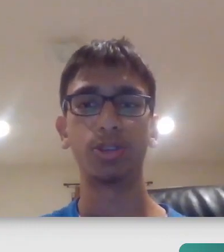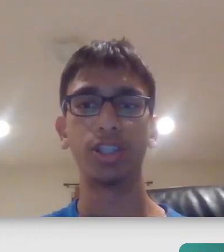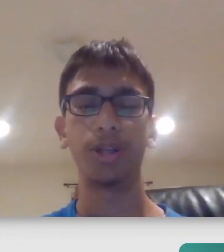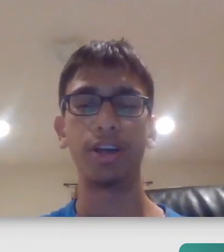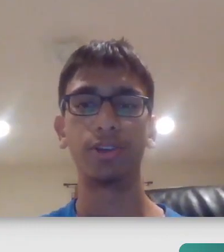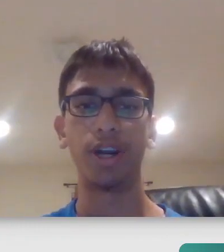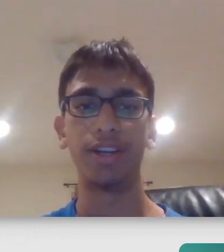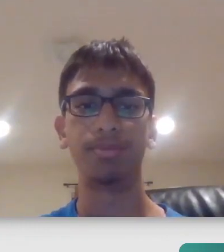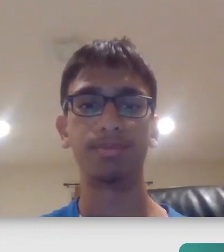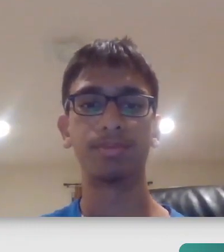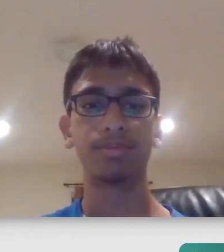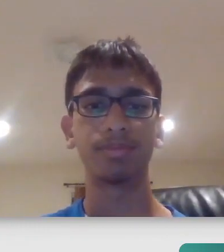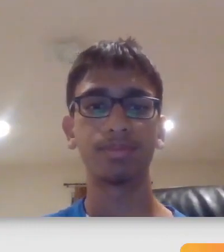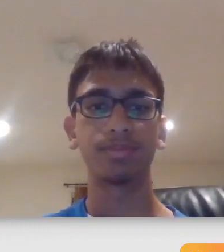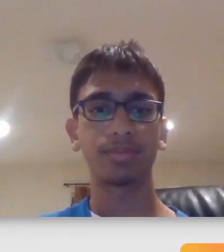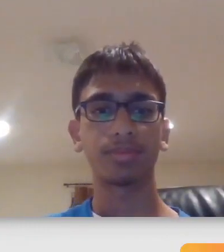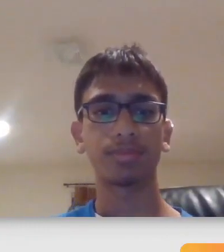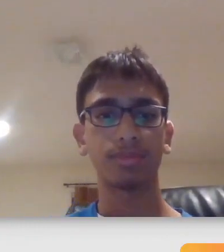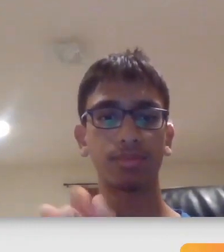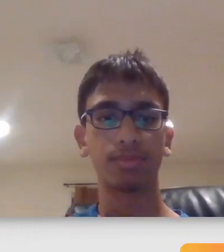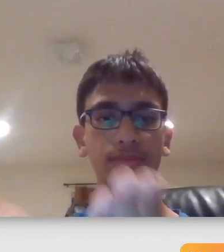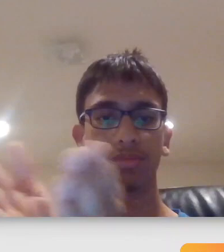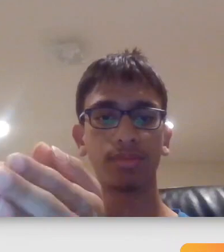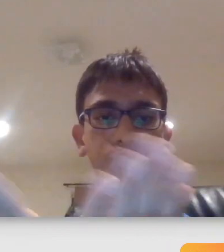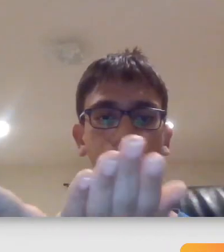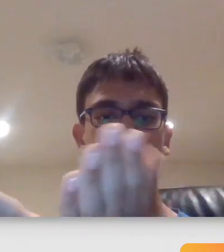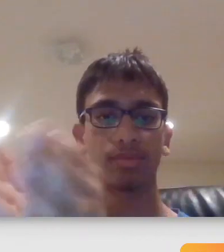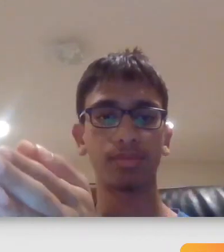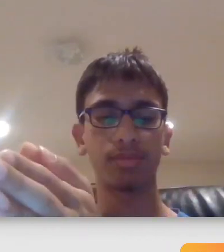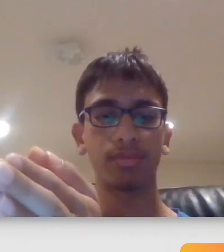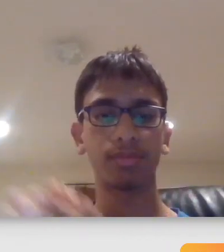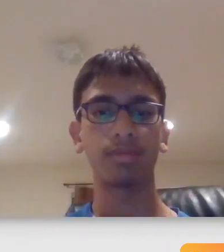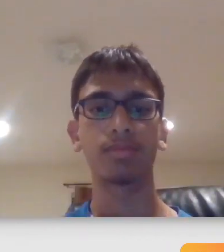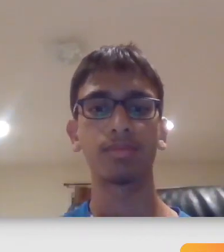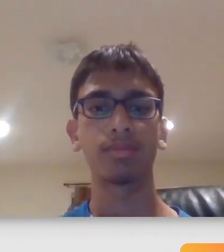and the text will display on the right. Sending data.